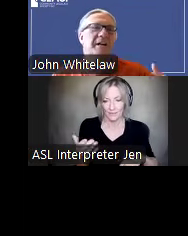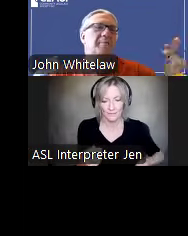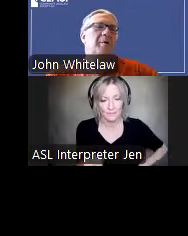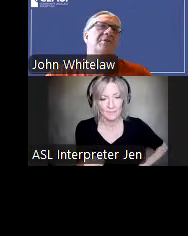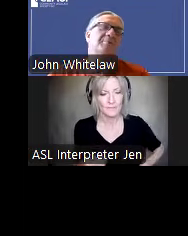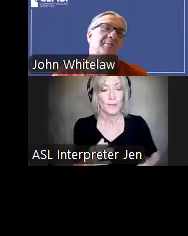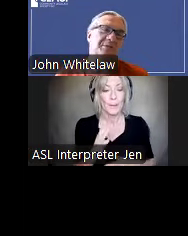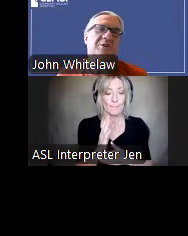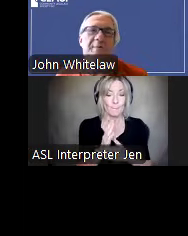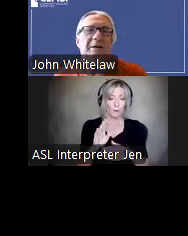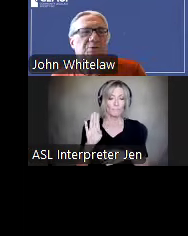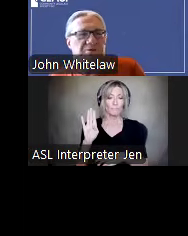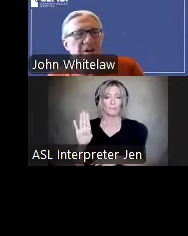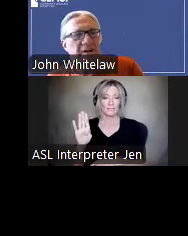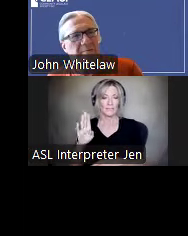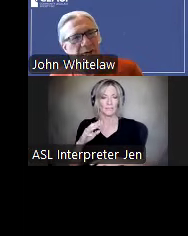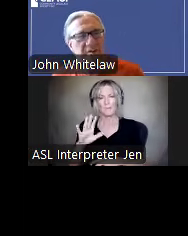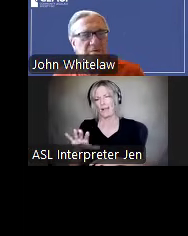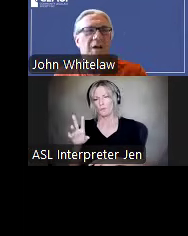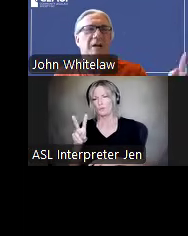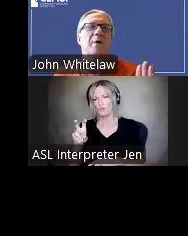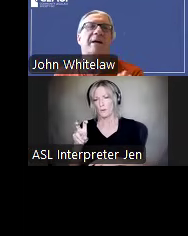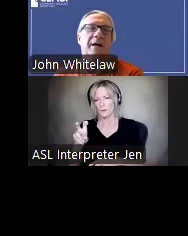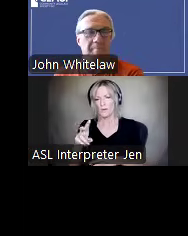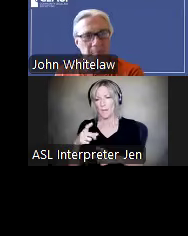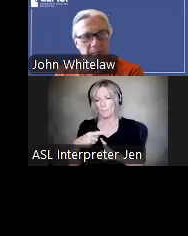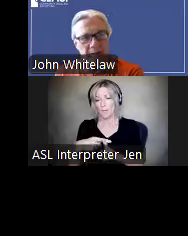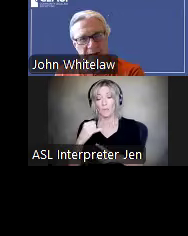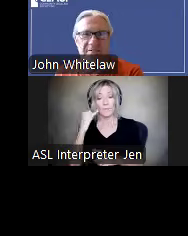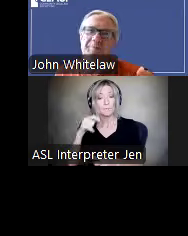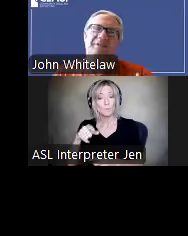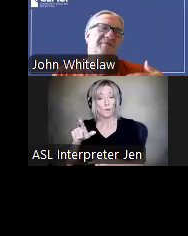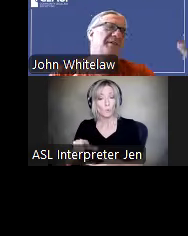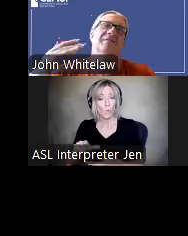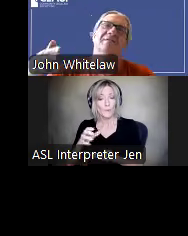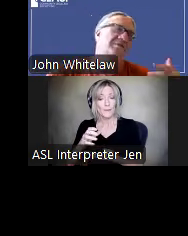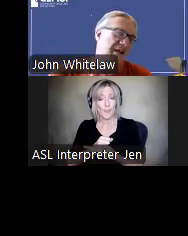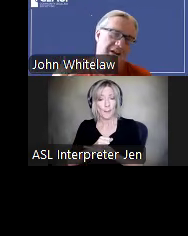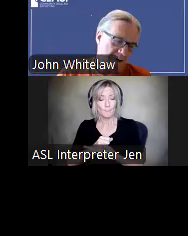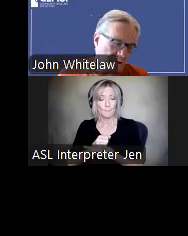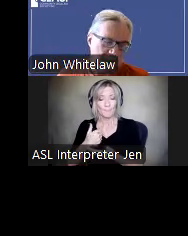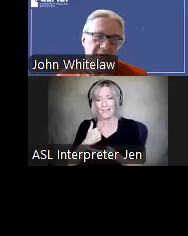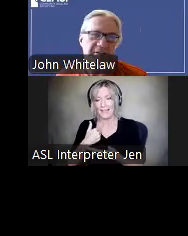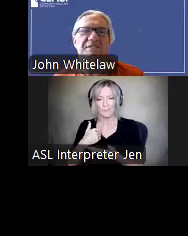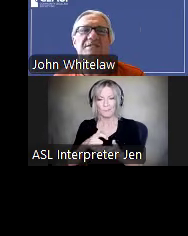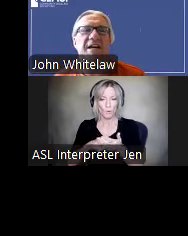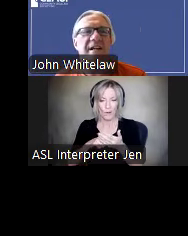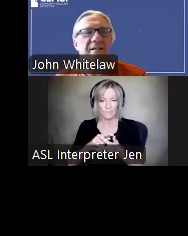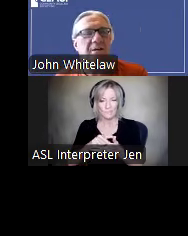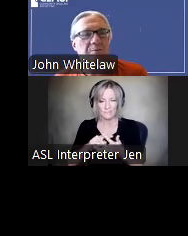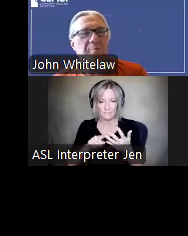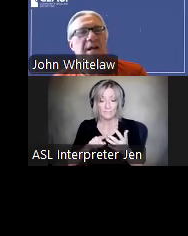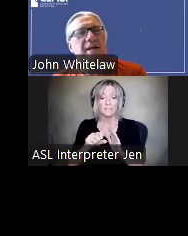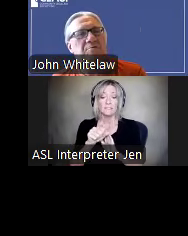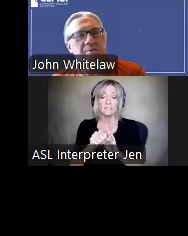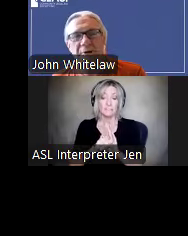the Medicare Part B premium is about $200 a month. If you are low income and there are specific income requirements, the state